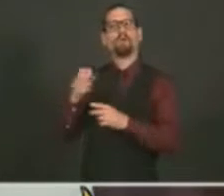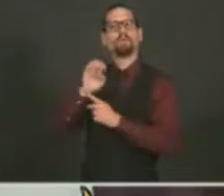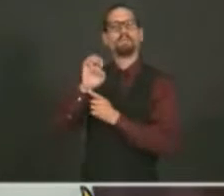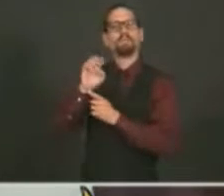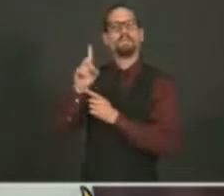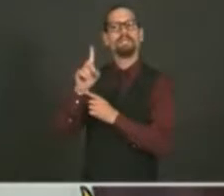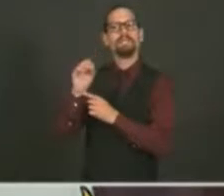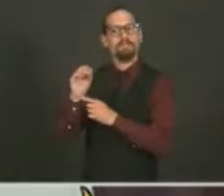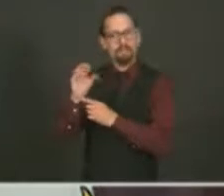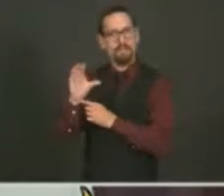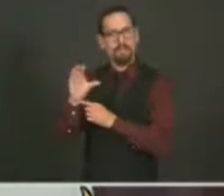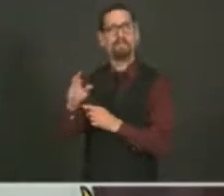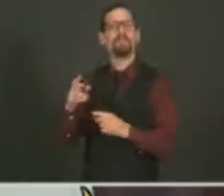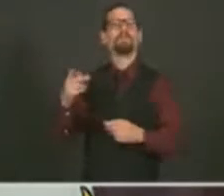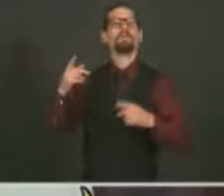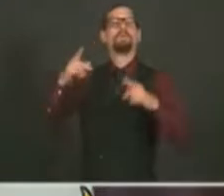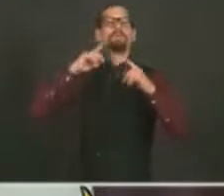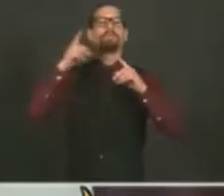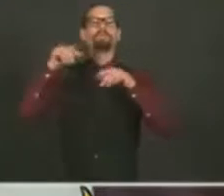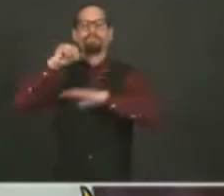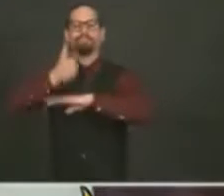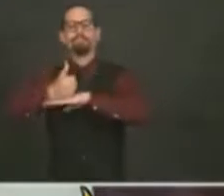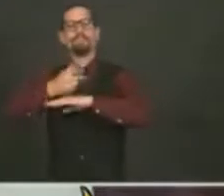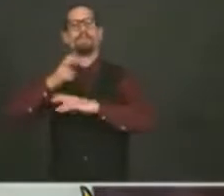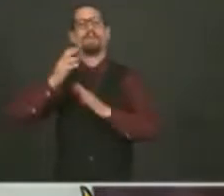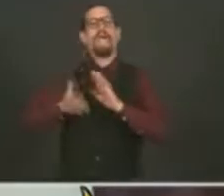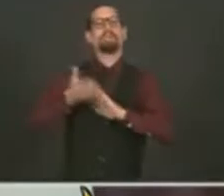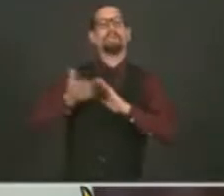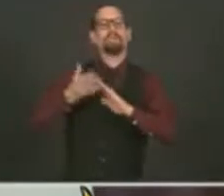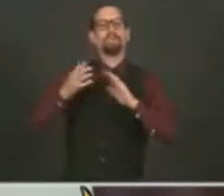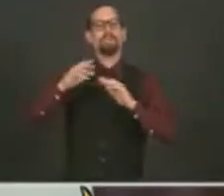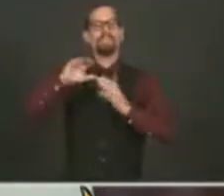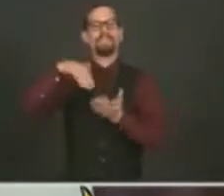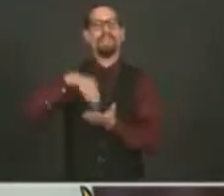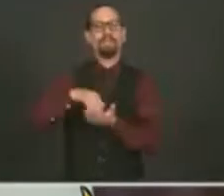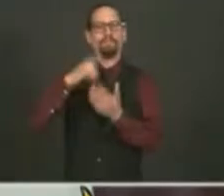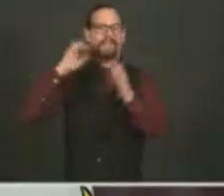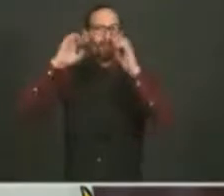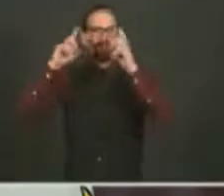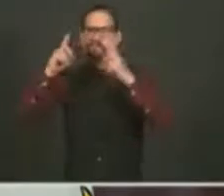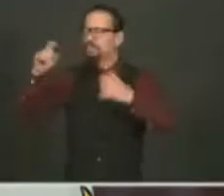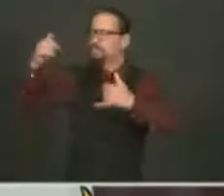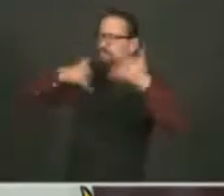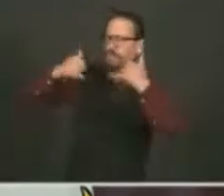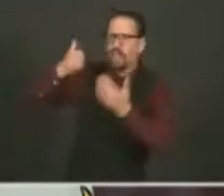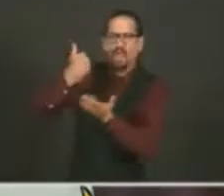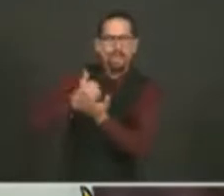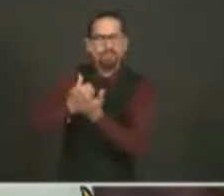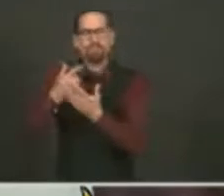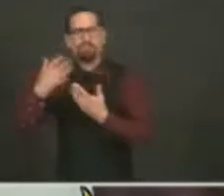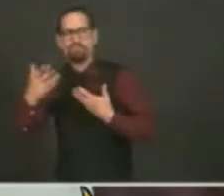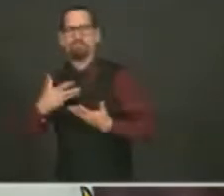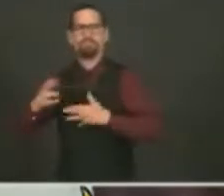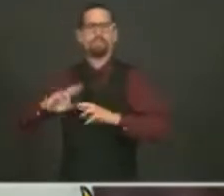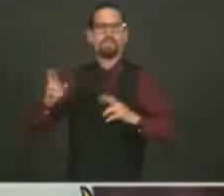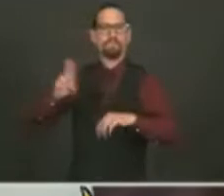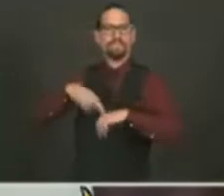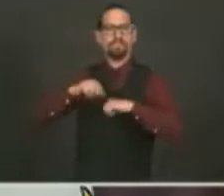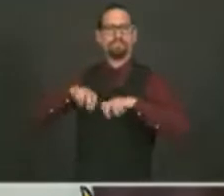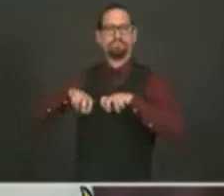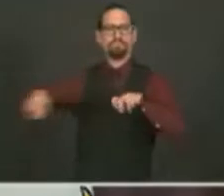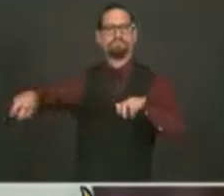critical to advancing this mission. At that time, there were two exceptions, Central Falls and